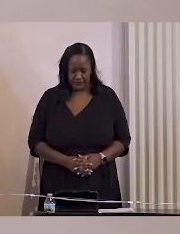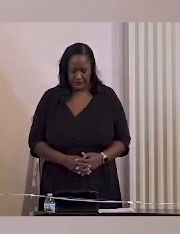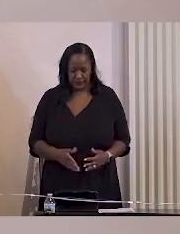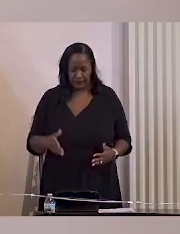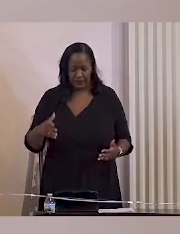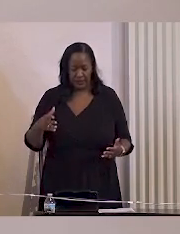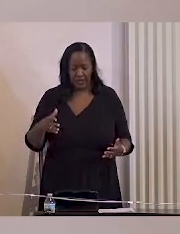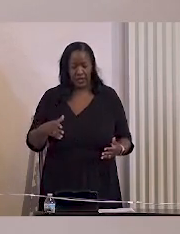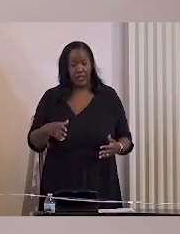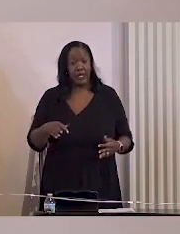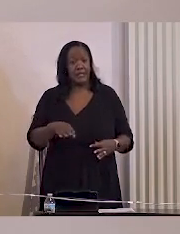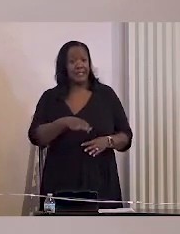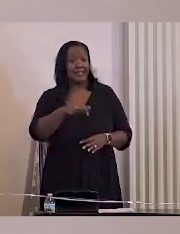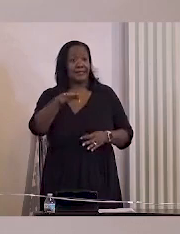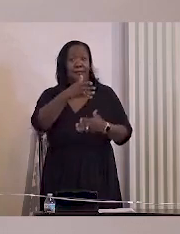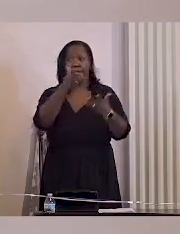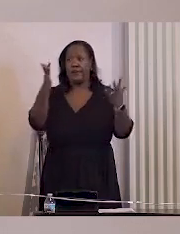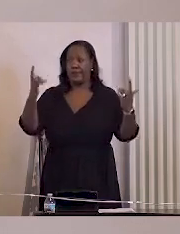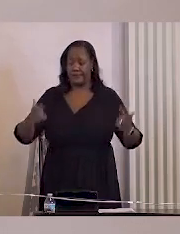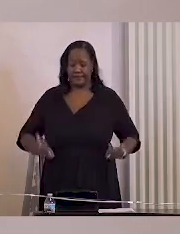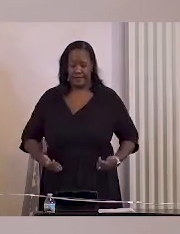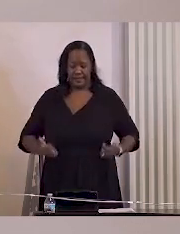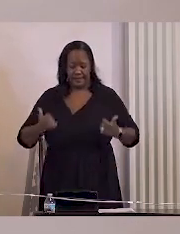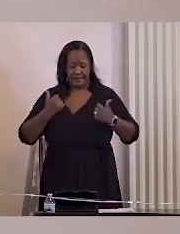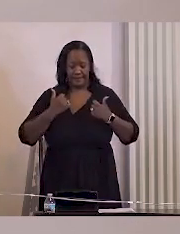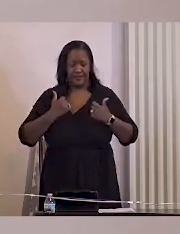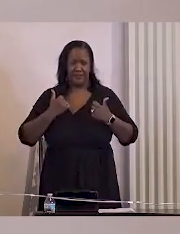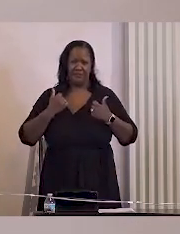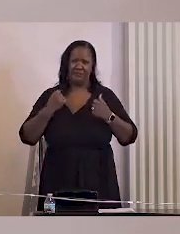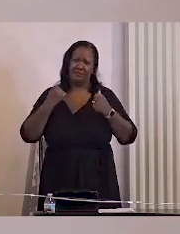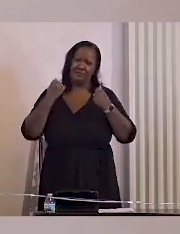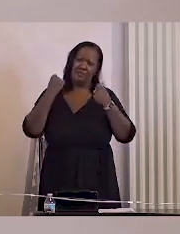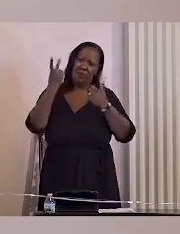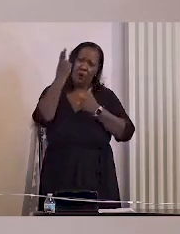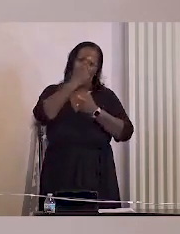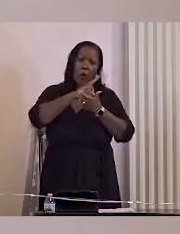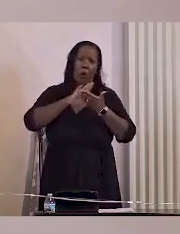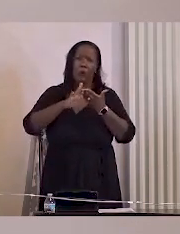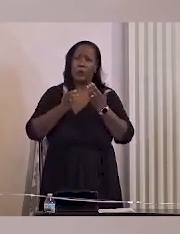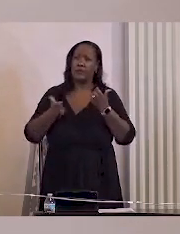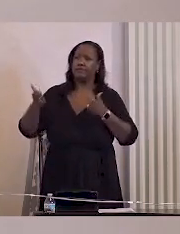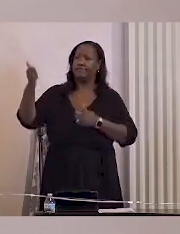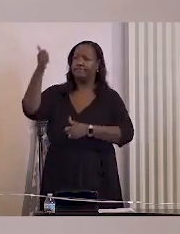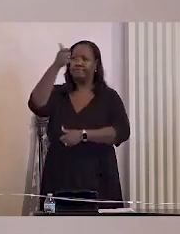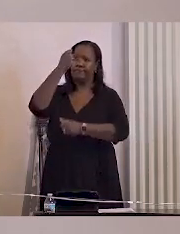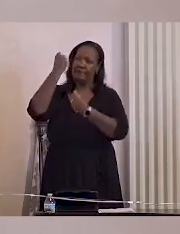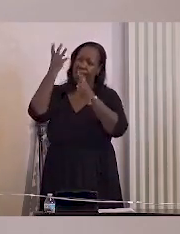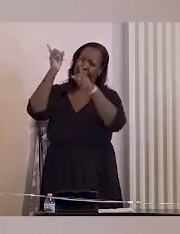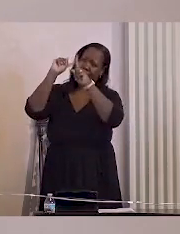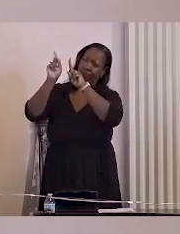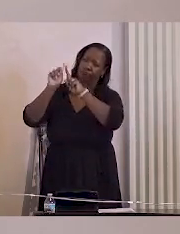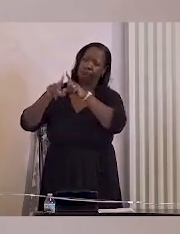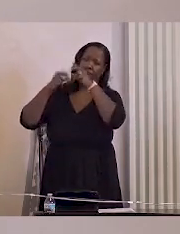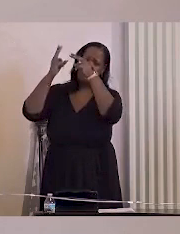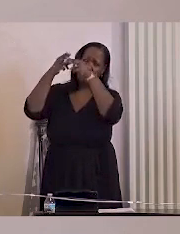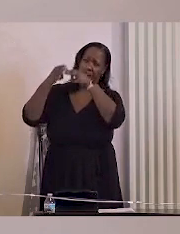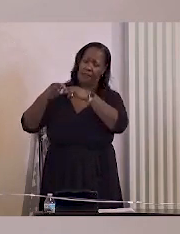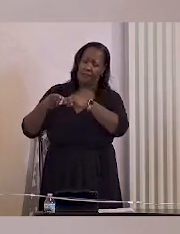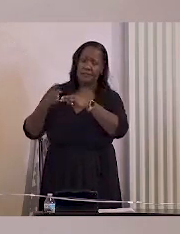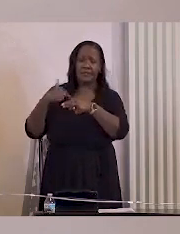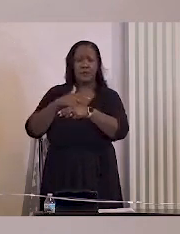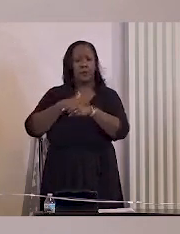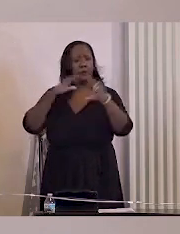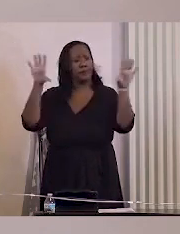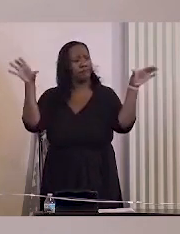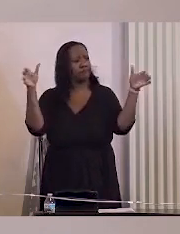Spirit of life, Holy One of many names, we gather today in many rhythms of